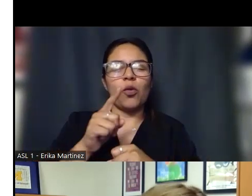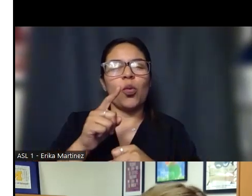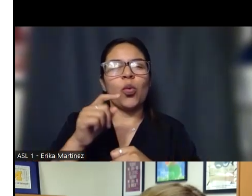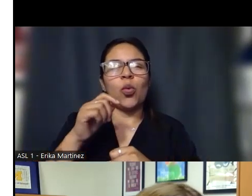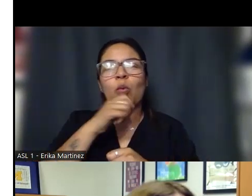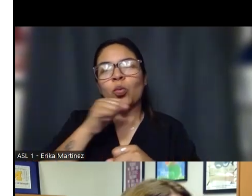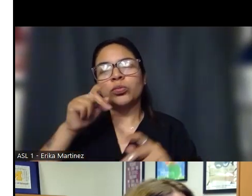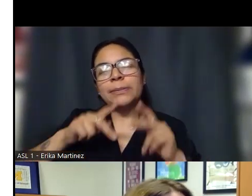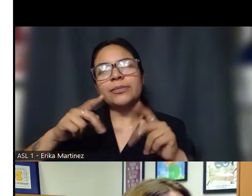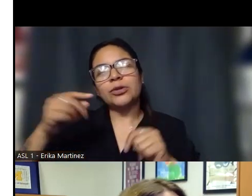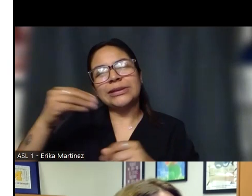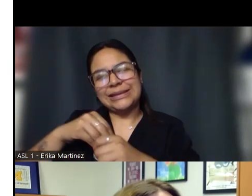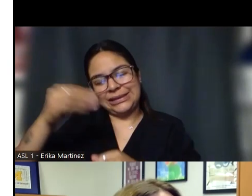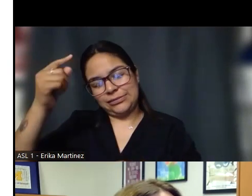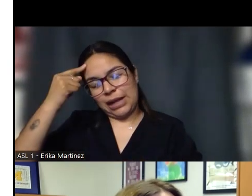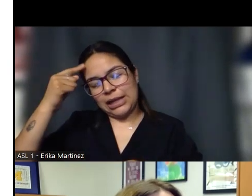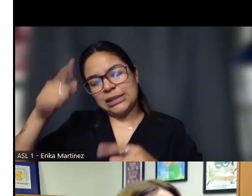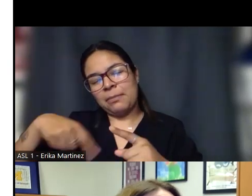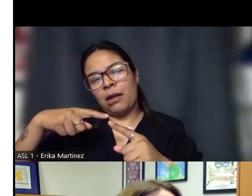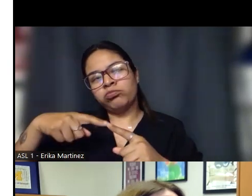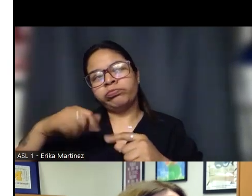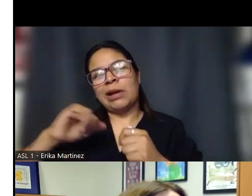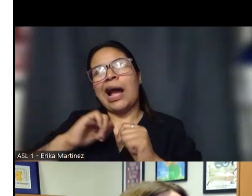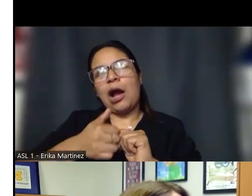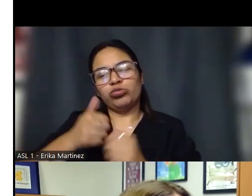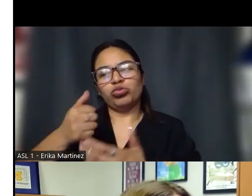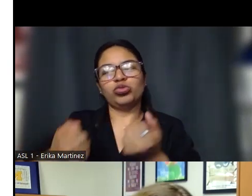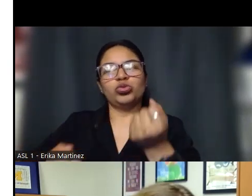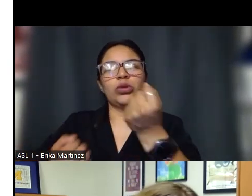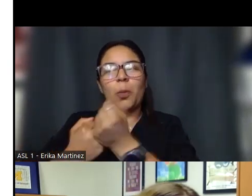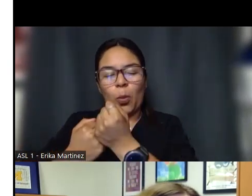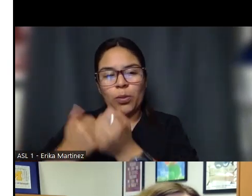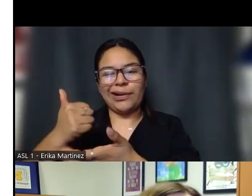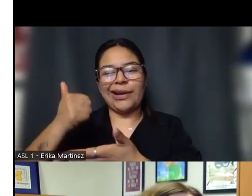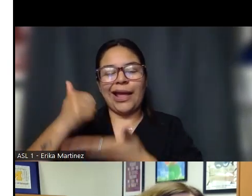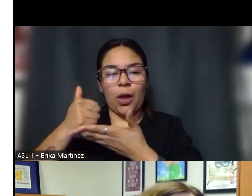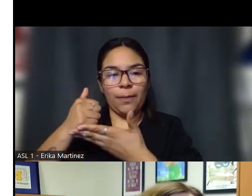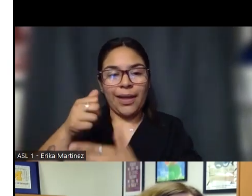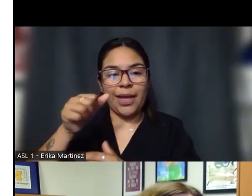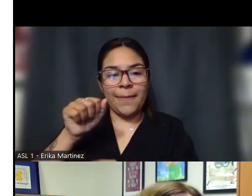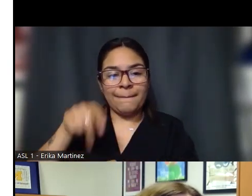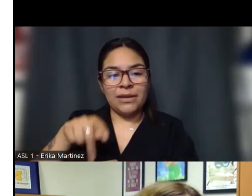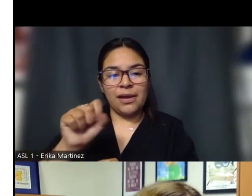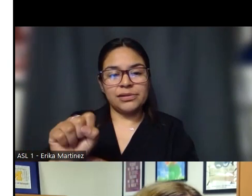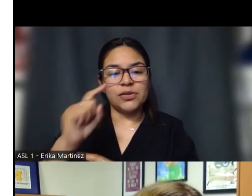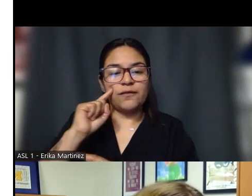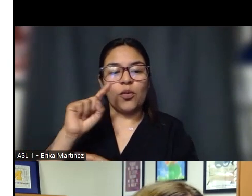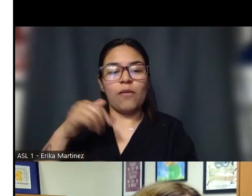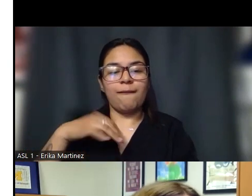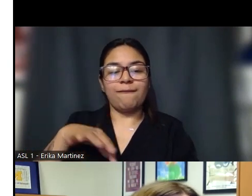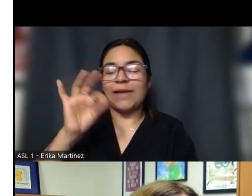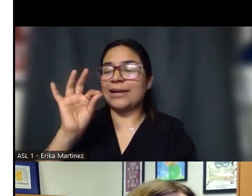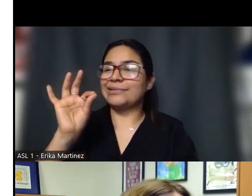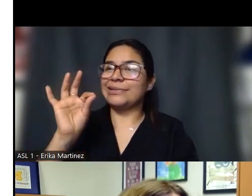in mind, specifically looking to potentially help APS in finding placements for